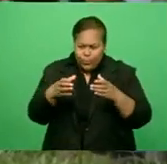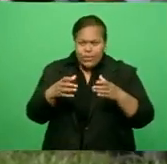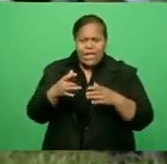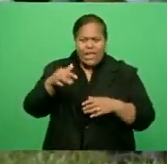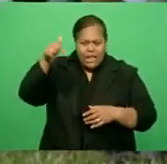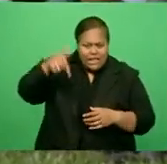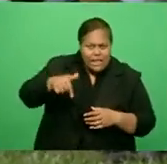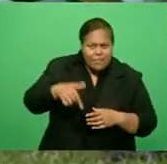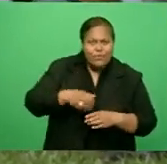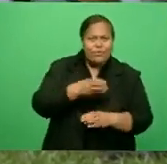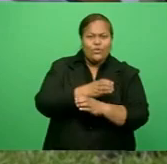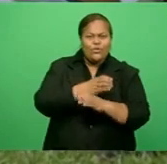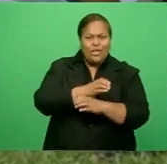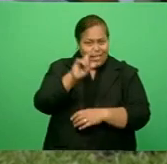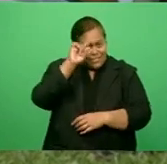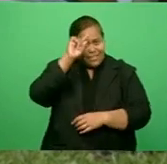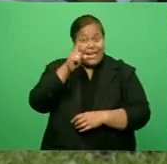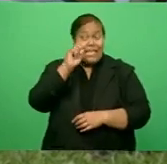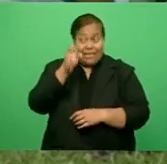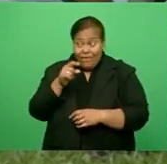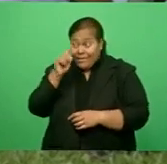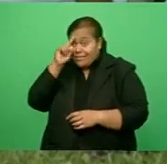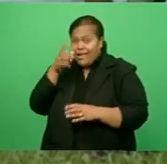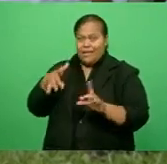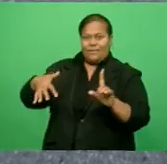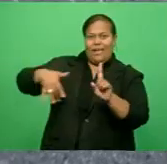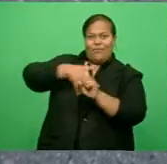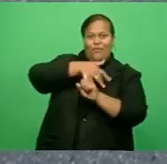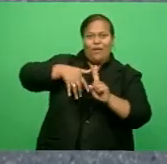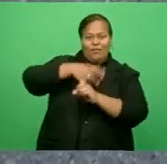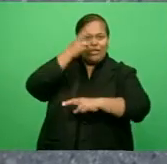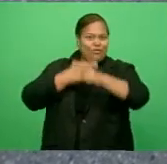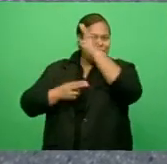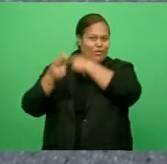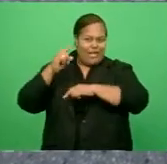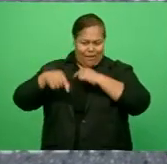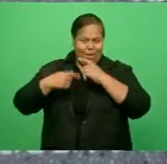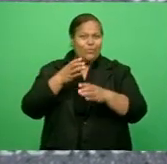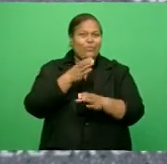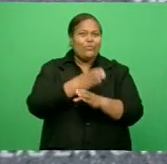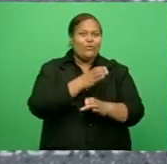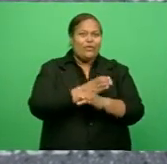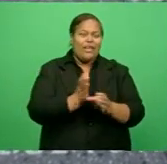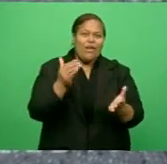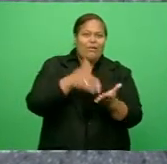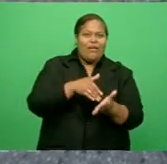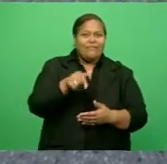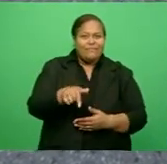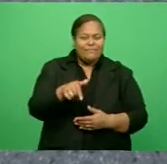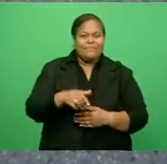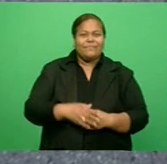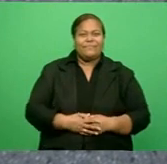how Christianity came to Northern District. He spearheaded discussions in organizing the event.